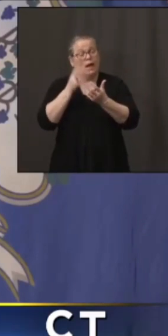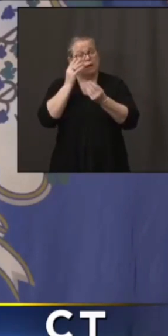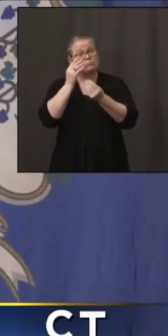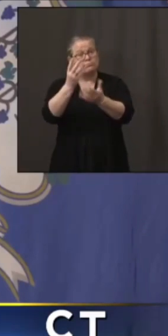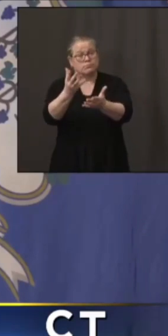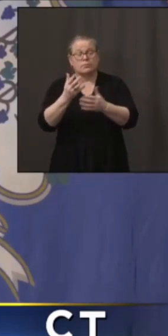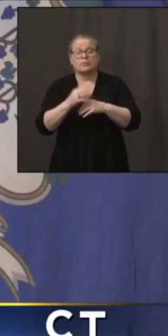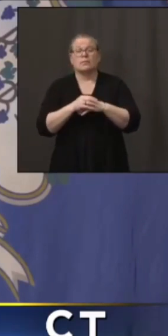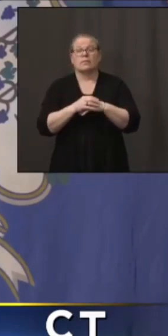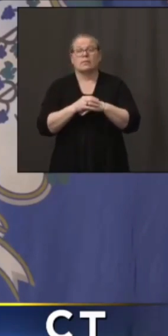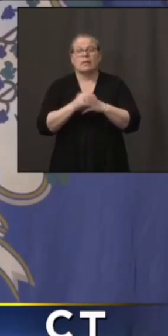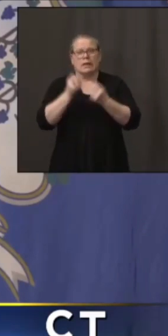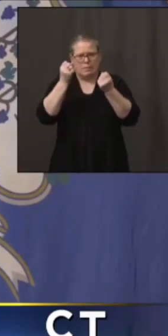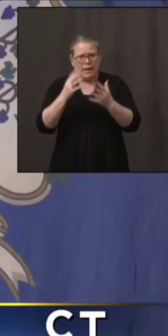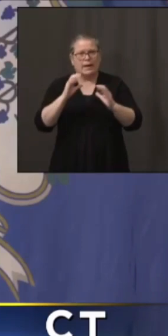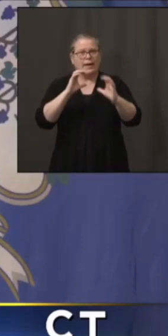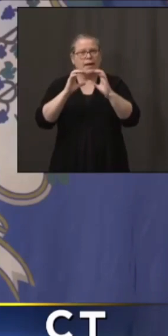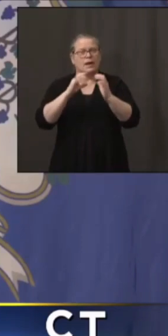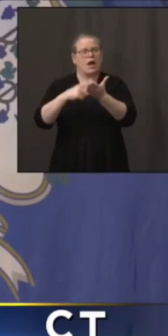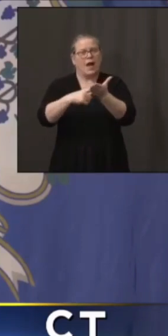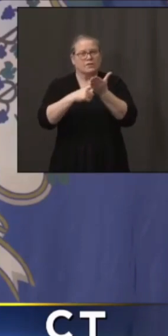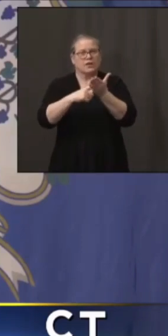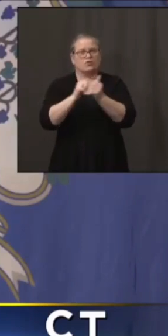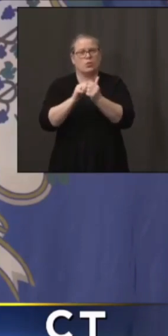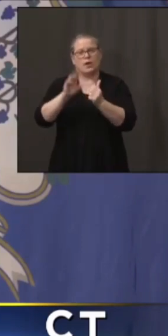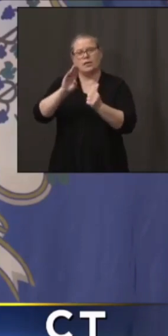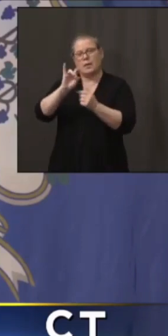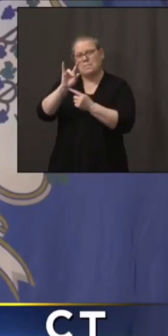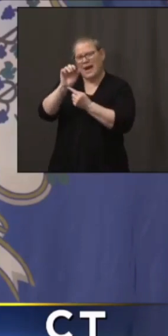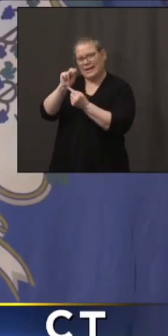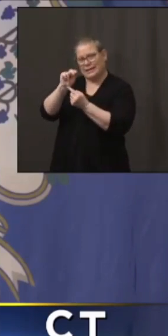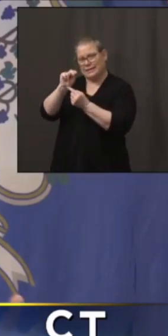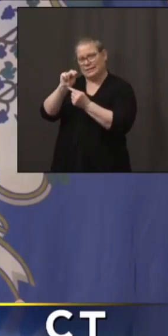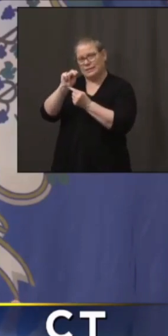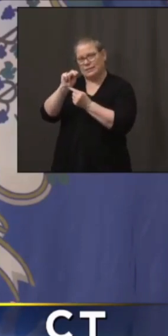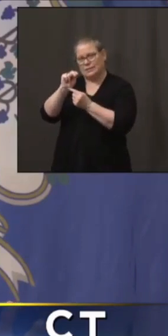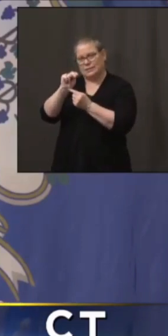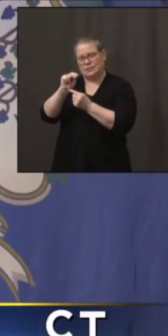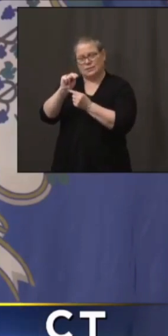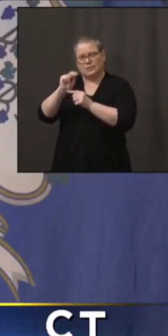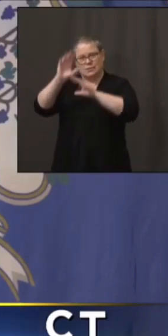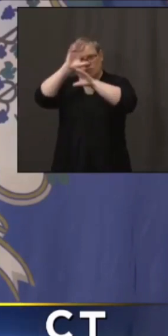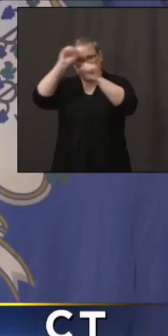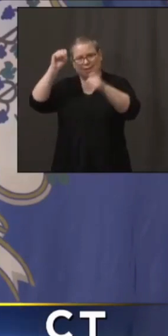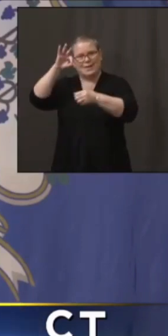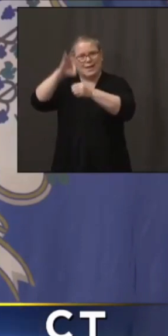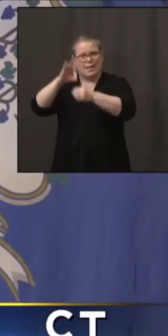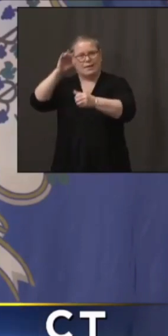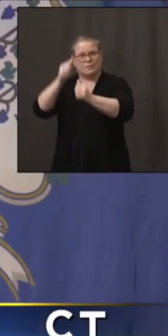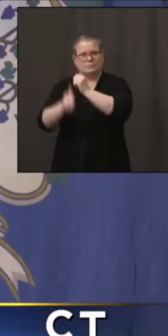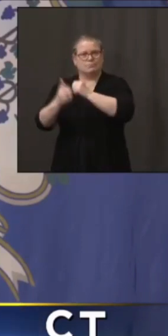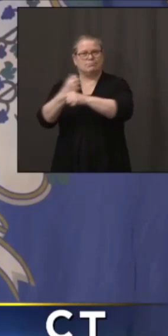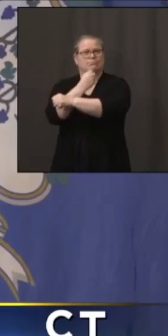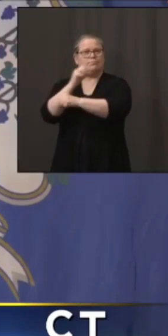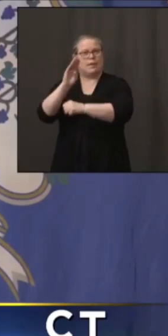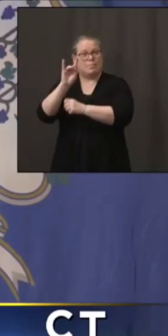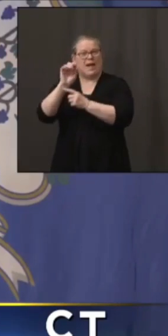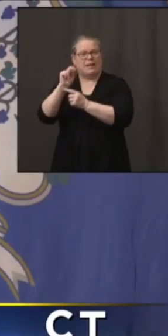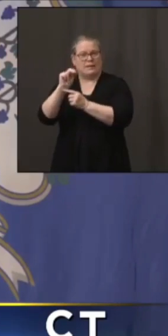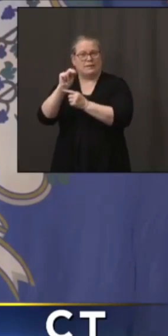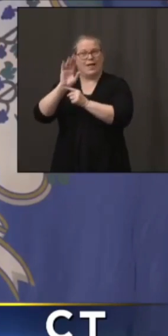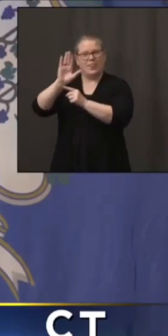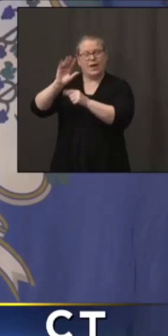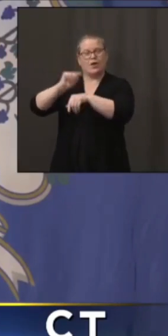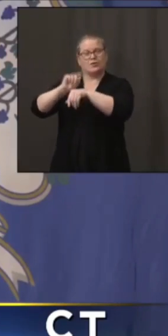with the Biden task force, and I think you're going to find, starting in the next few weeks, they will be a